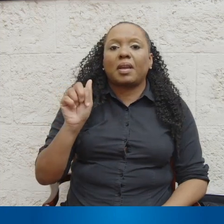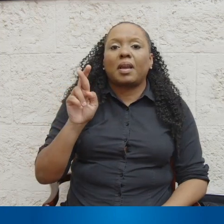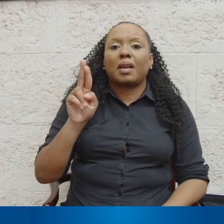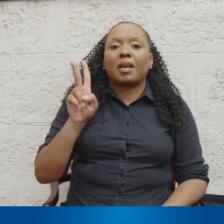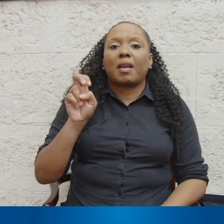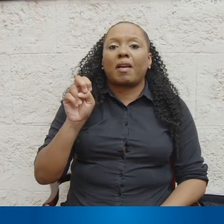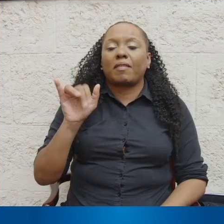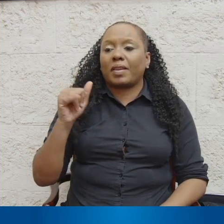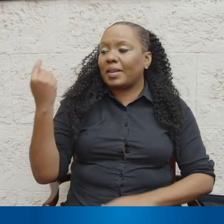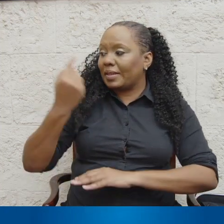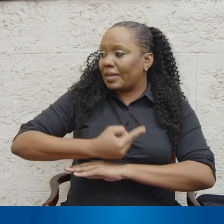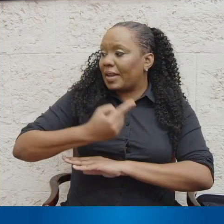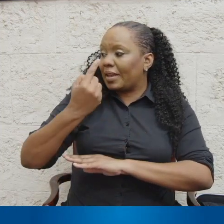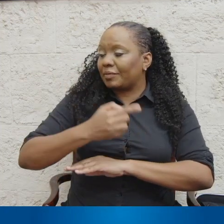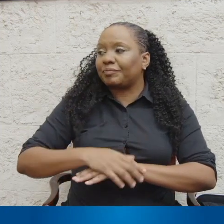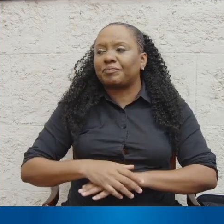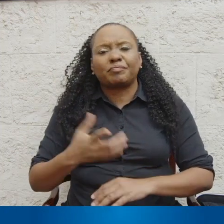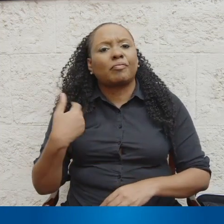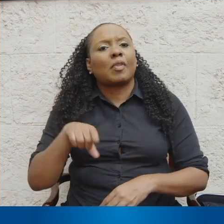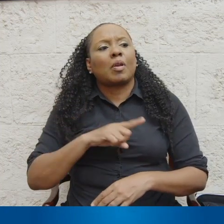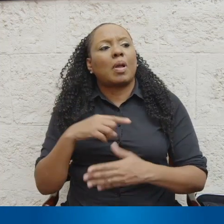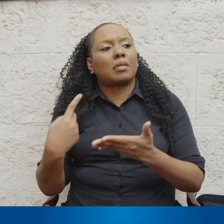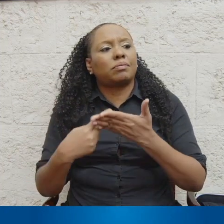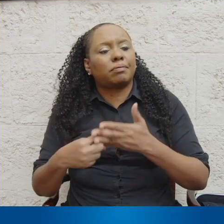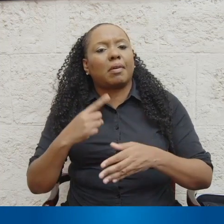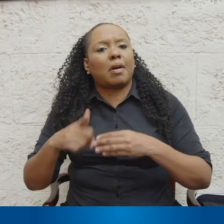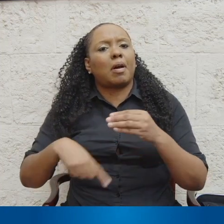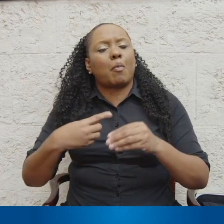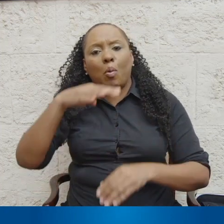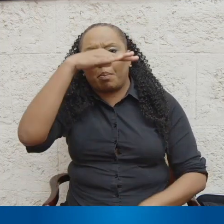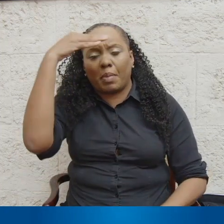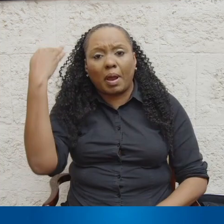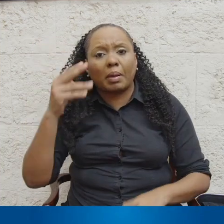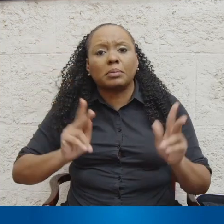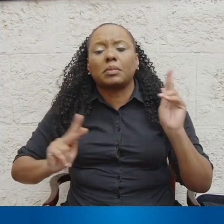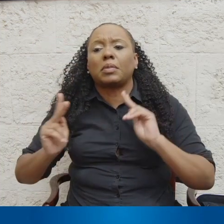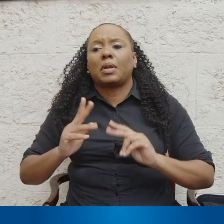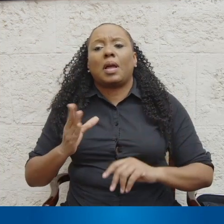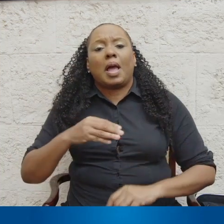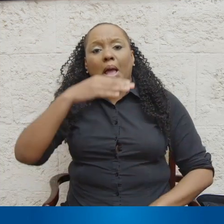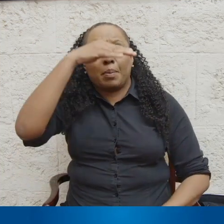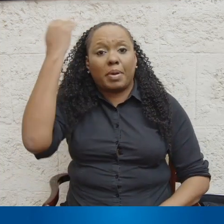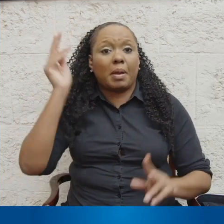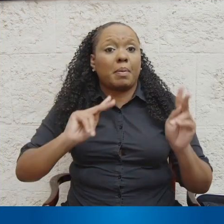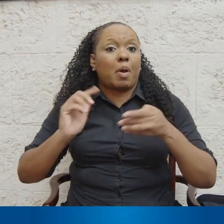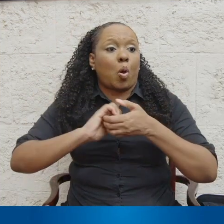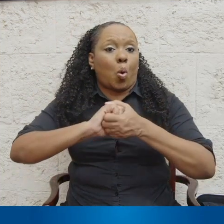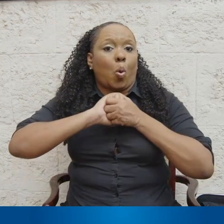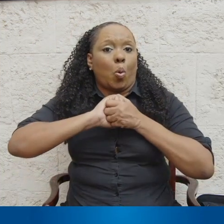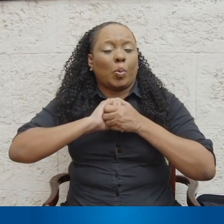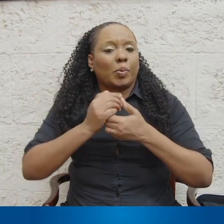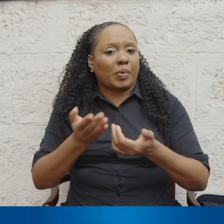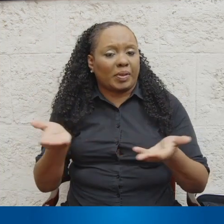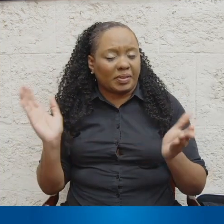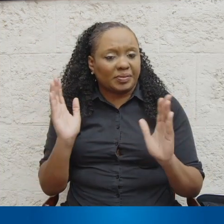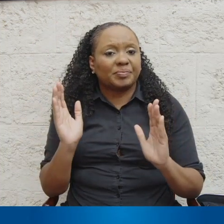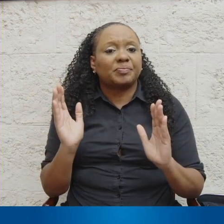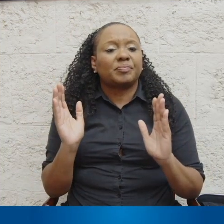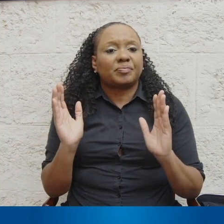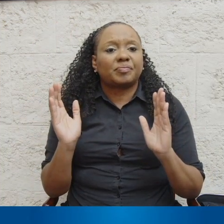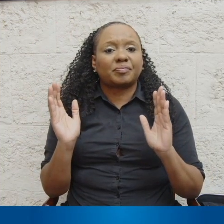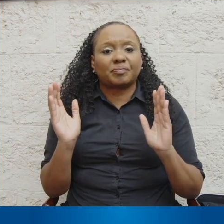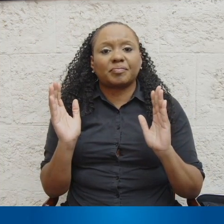lot about Black ownership and entrepreneurship. And instead of doing what we would normally or traditionally do of having a